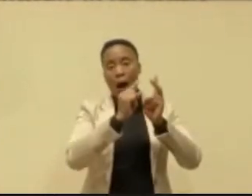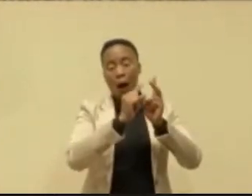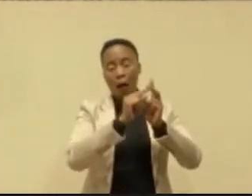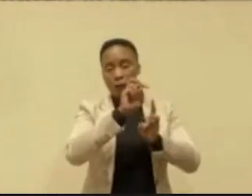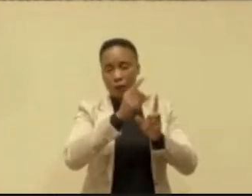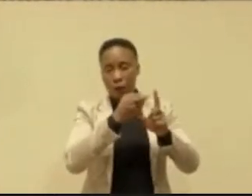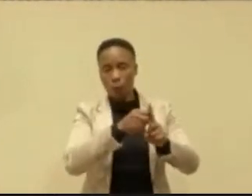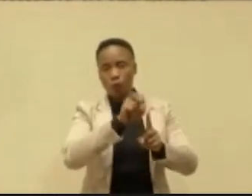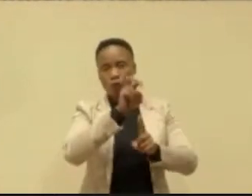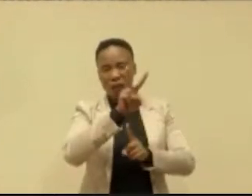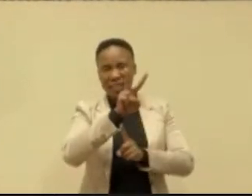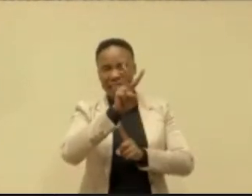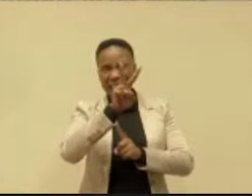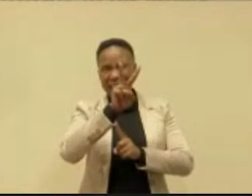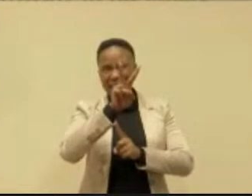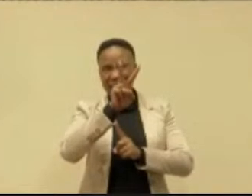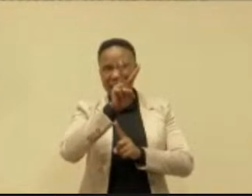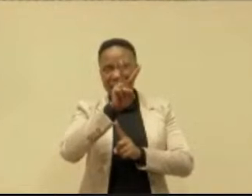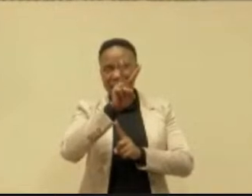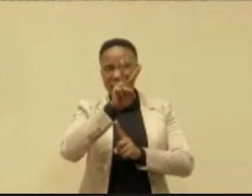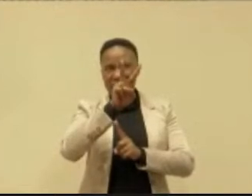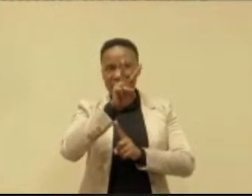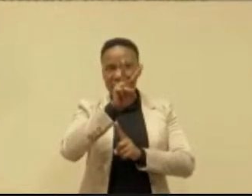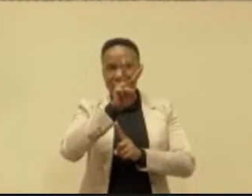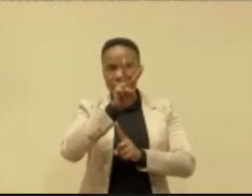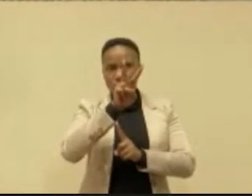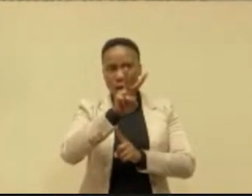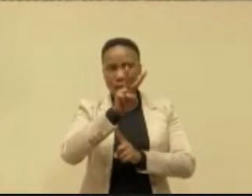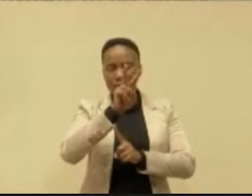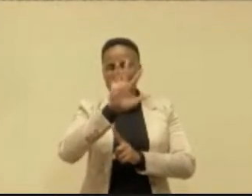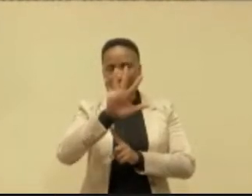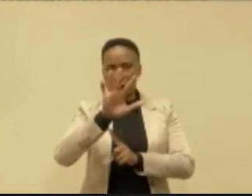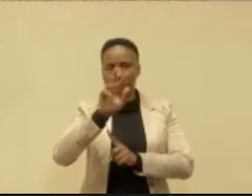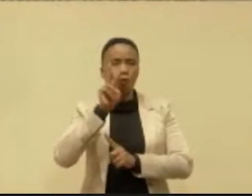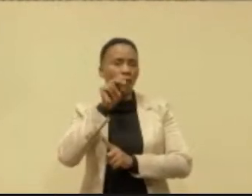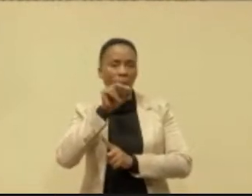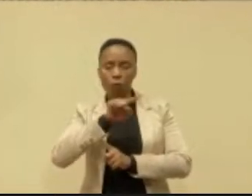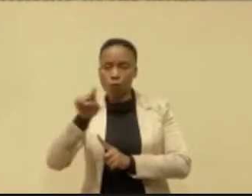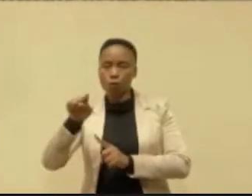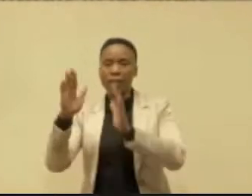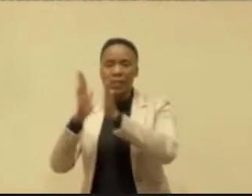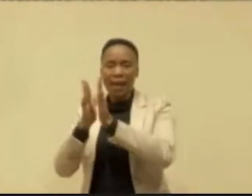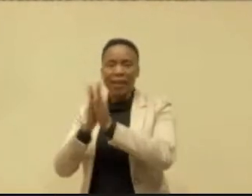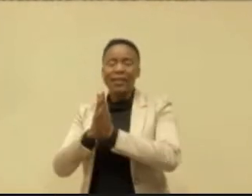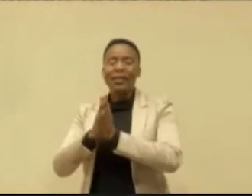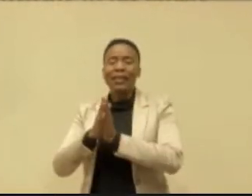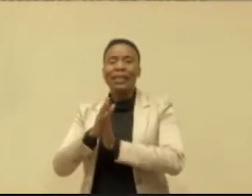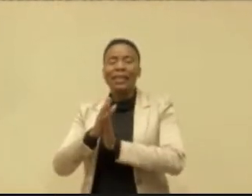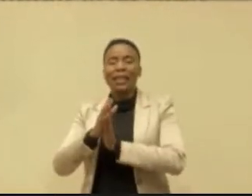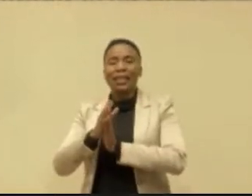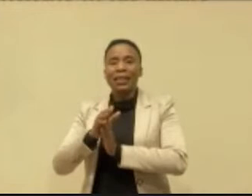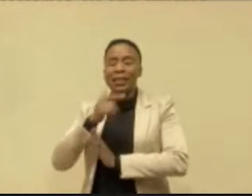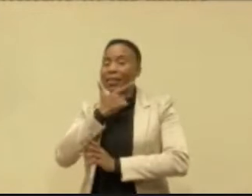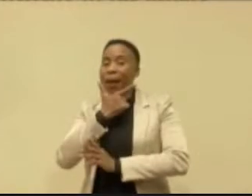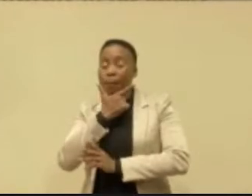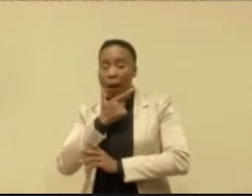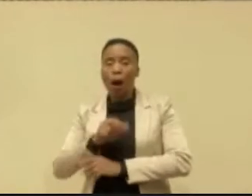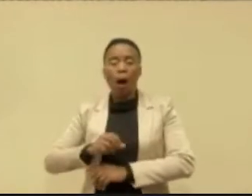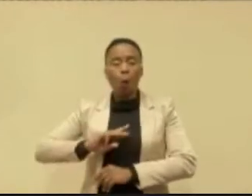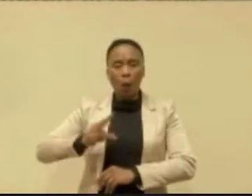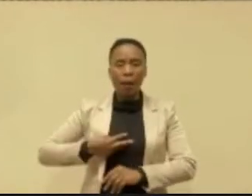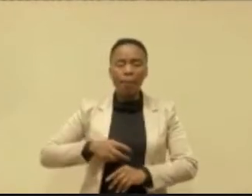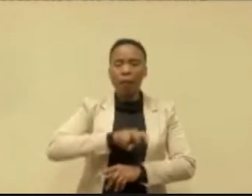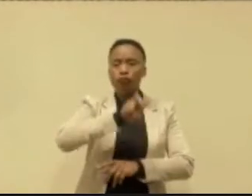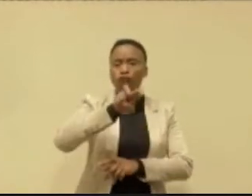november to the 10th and december on women's month through awareness campaigns workshops